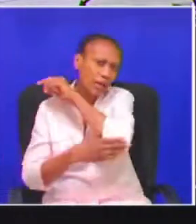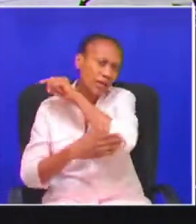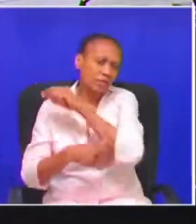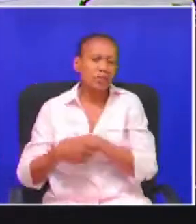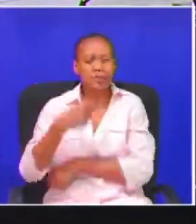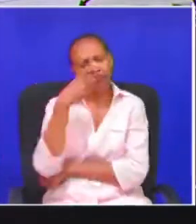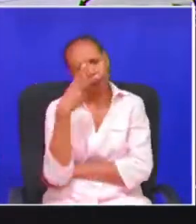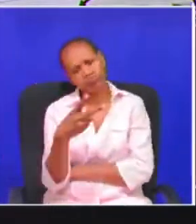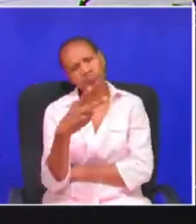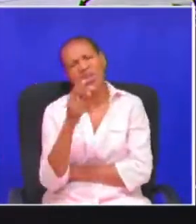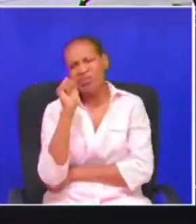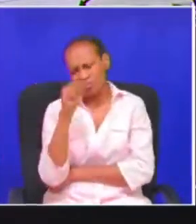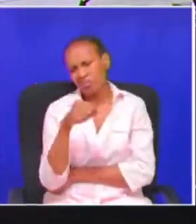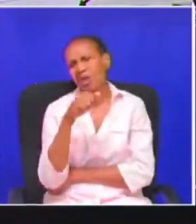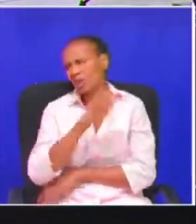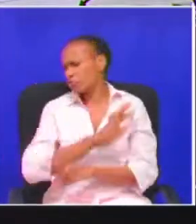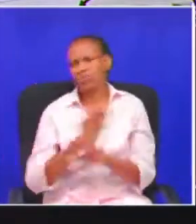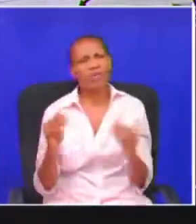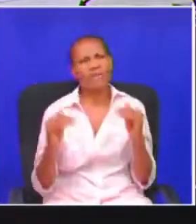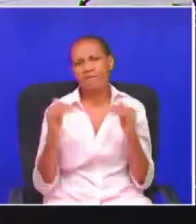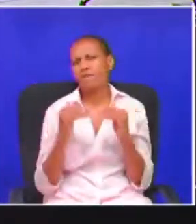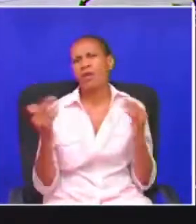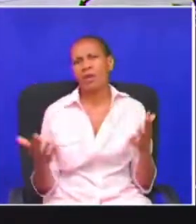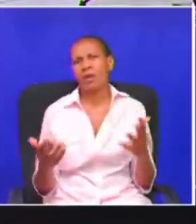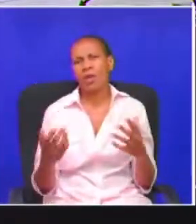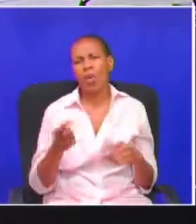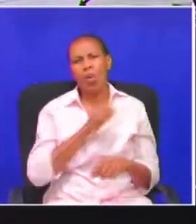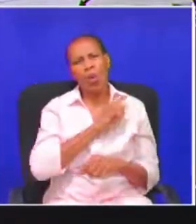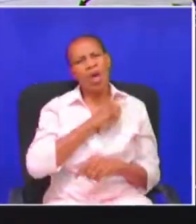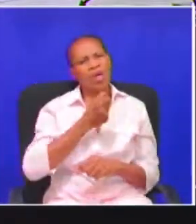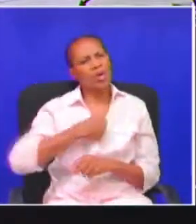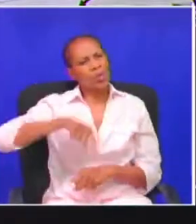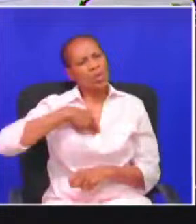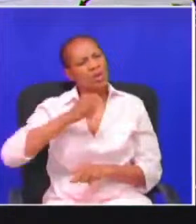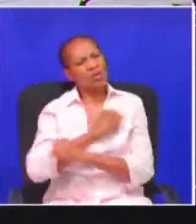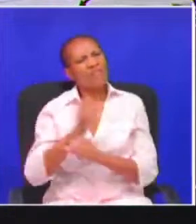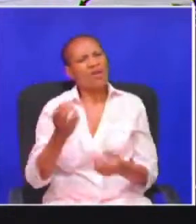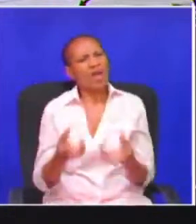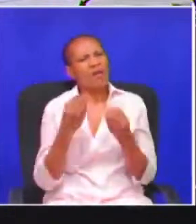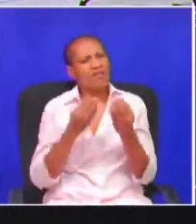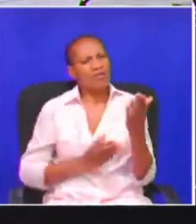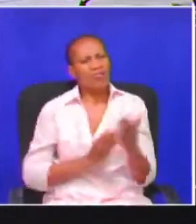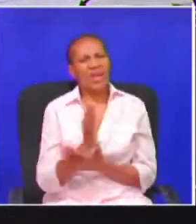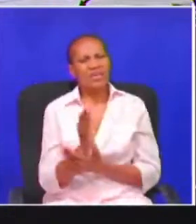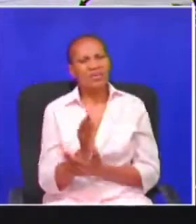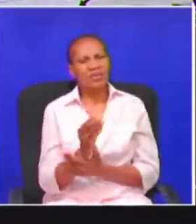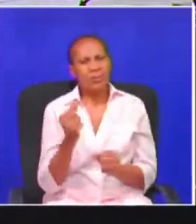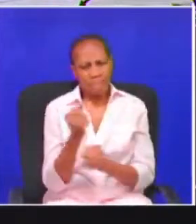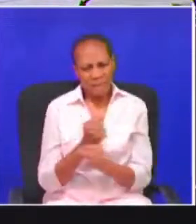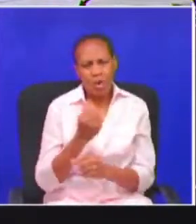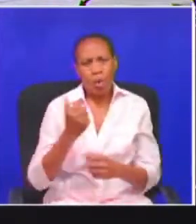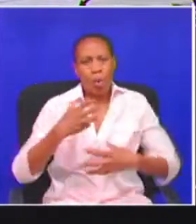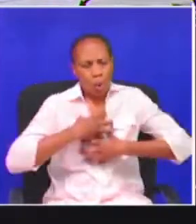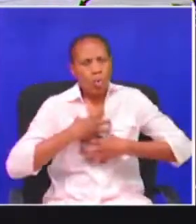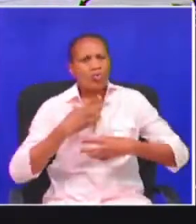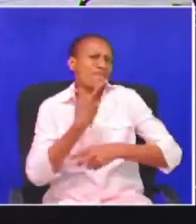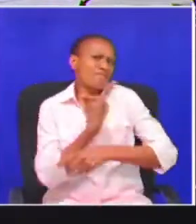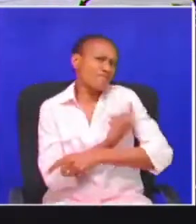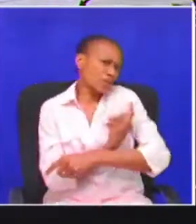unfair for us not to have the right to manufacture our vaccines. So we went